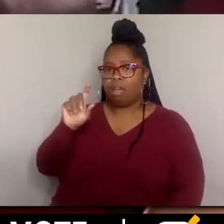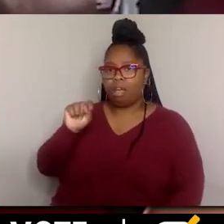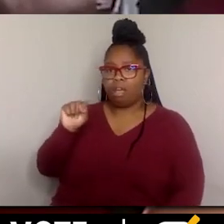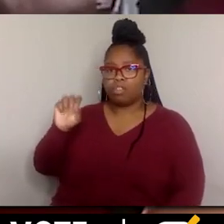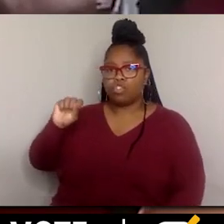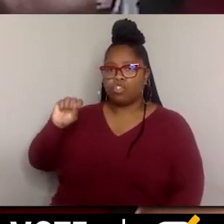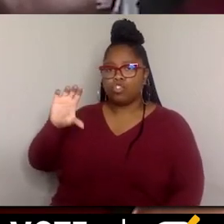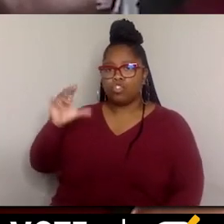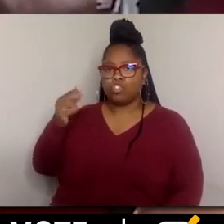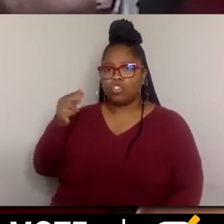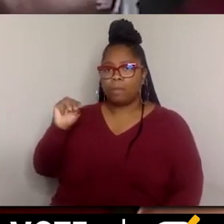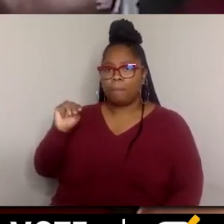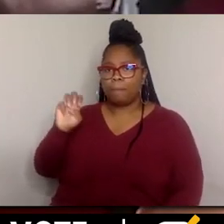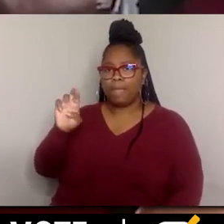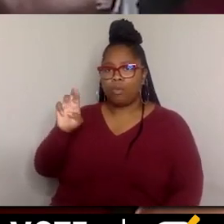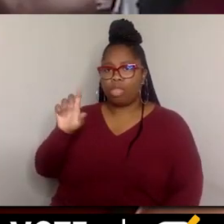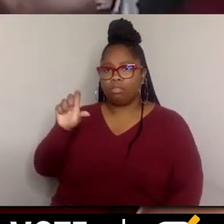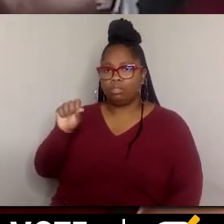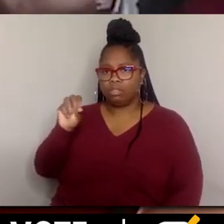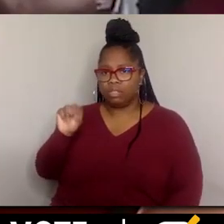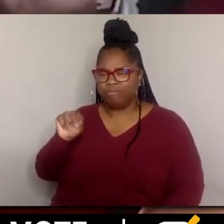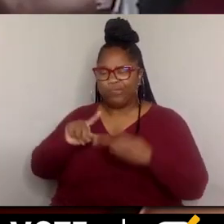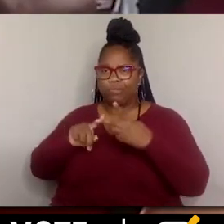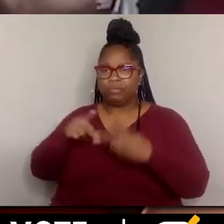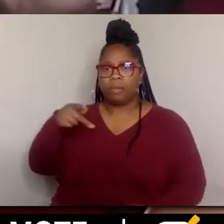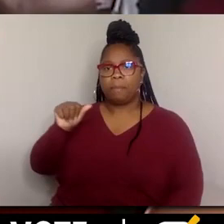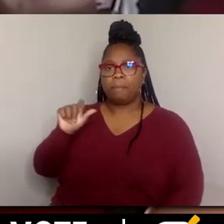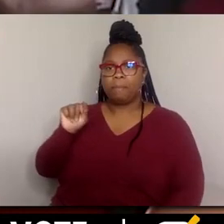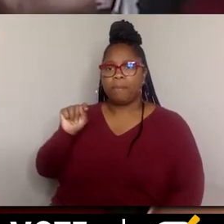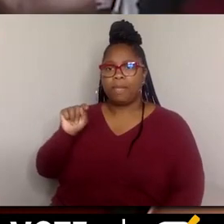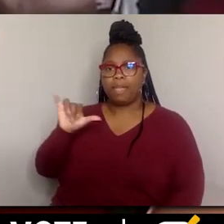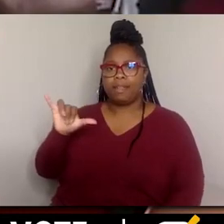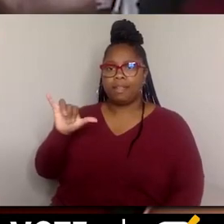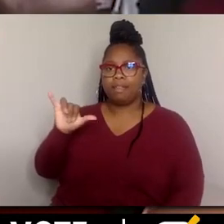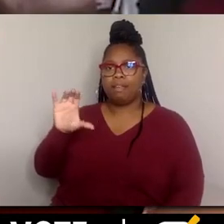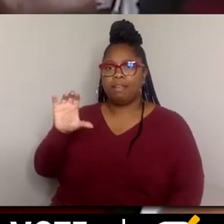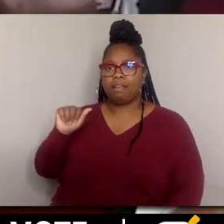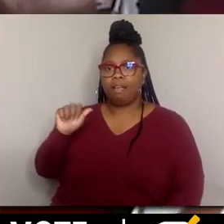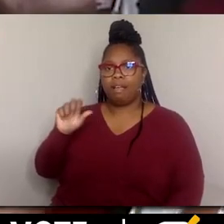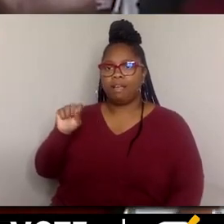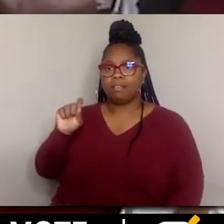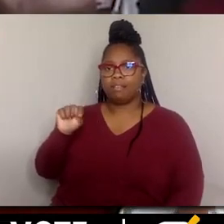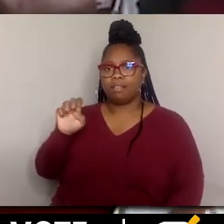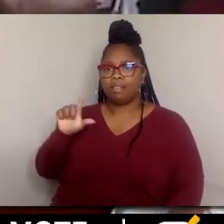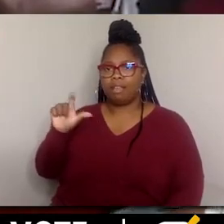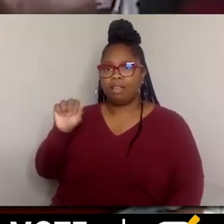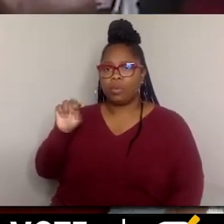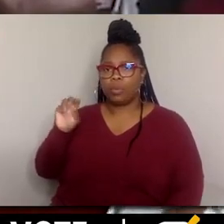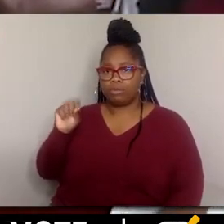Castellanos. Last week, I told you the charter lobby had spent